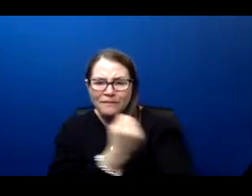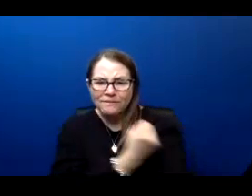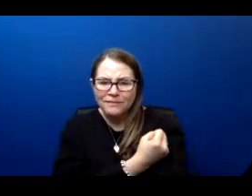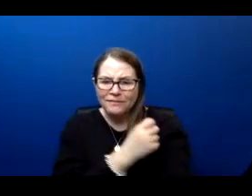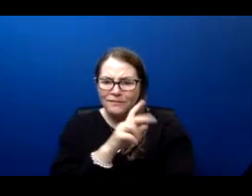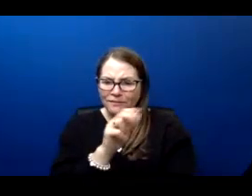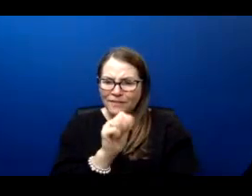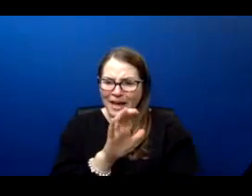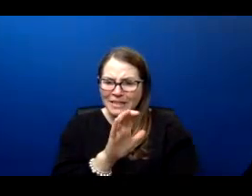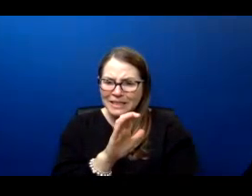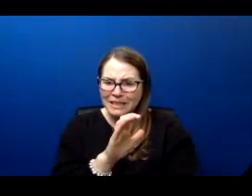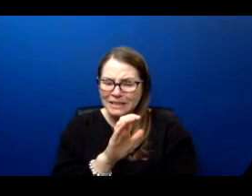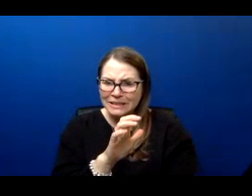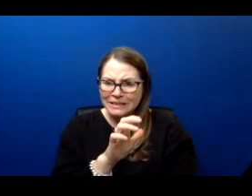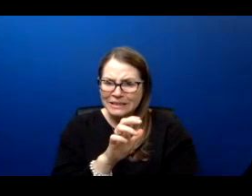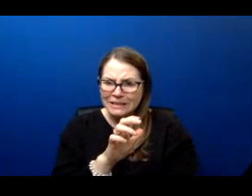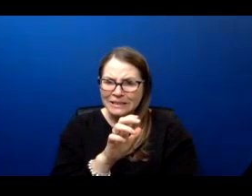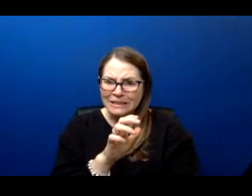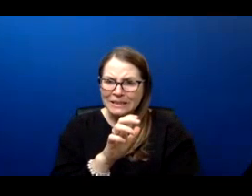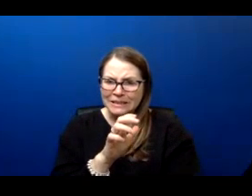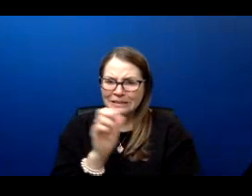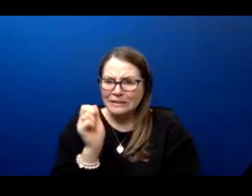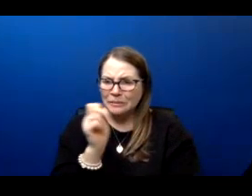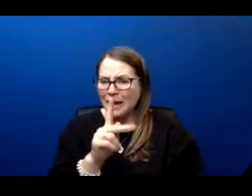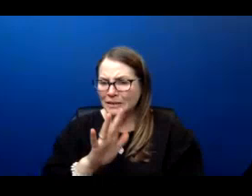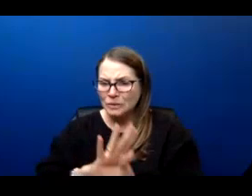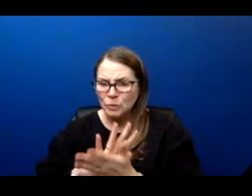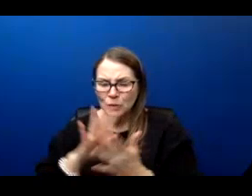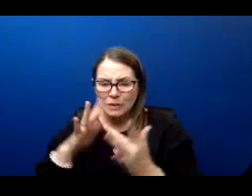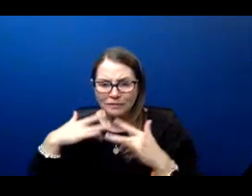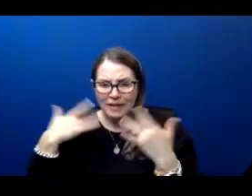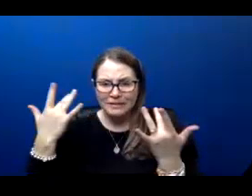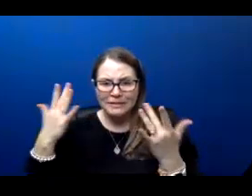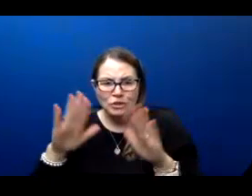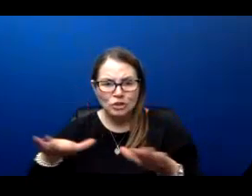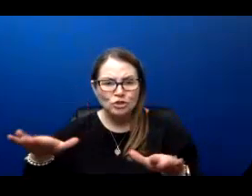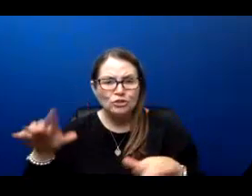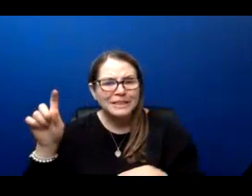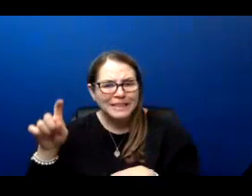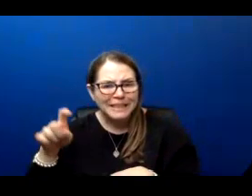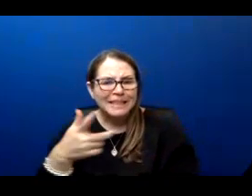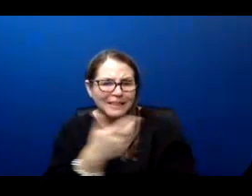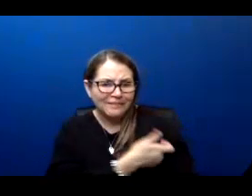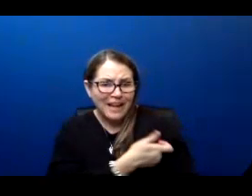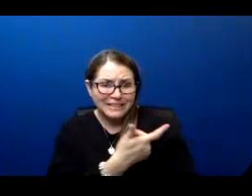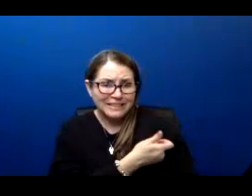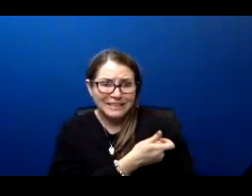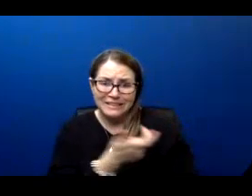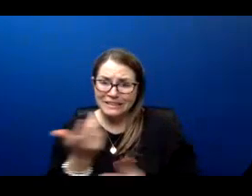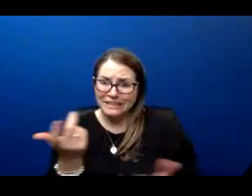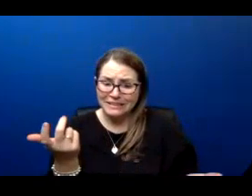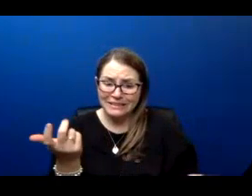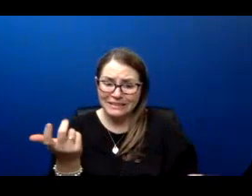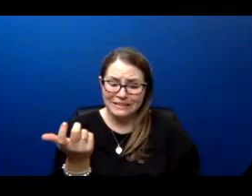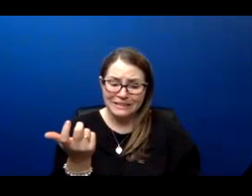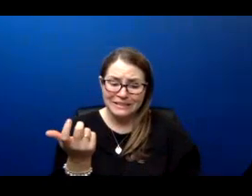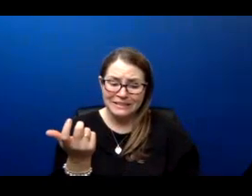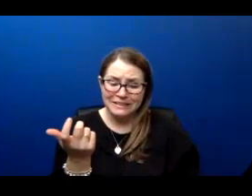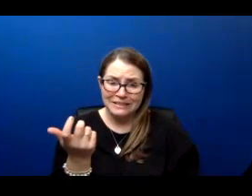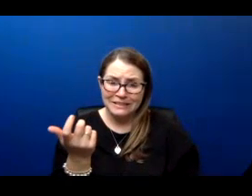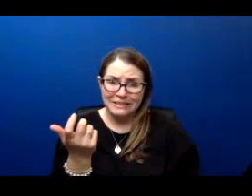different day and age, but these are back to school events. A lot of kids need back to school vaccinations. And then